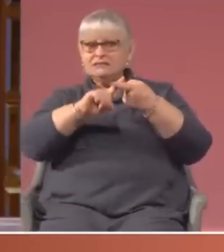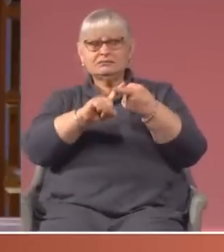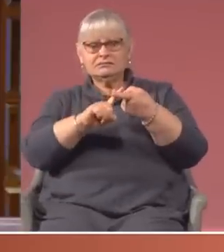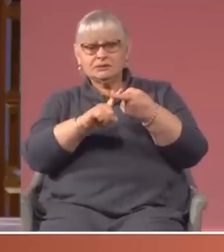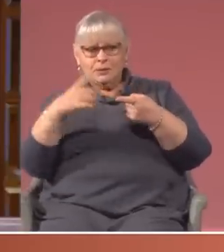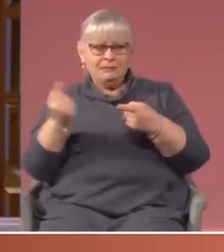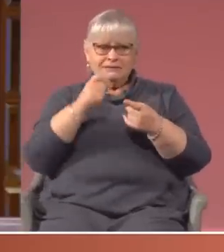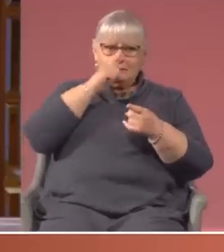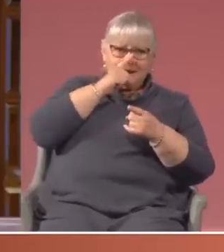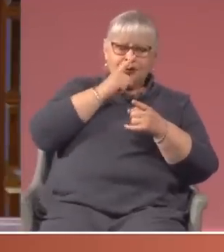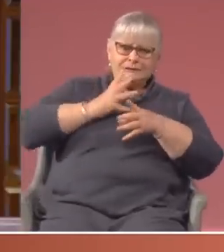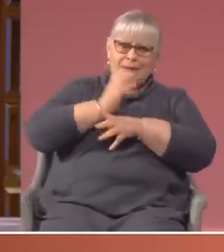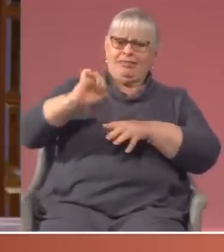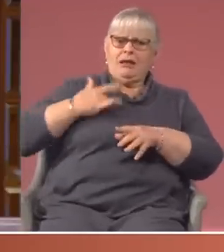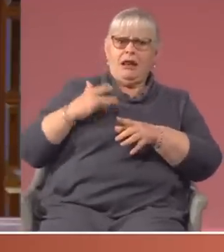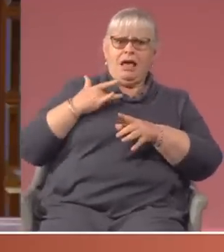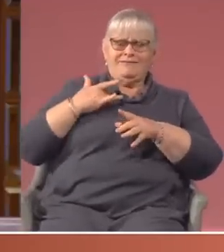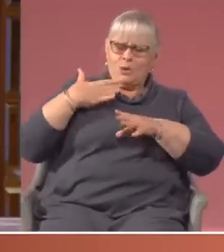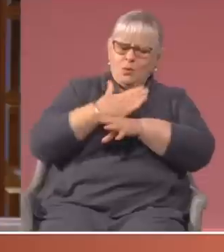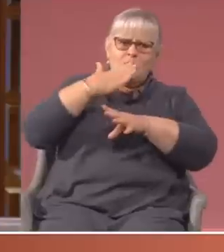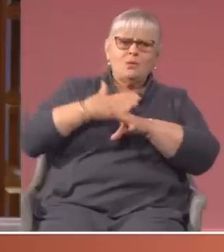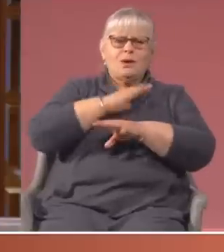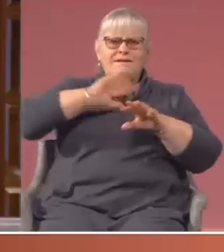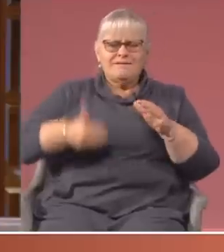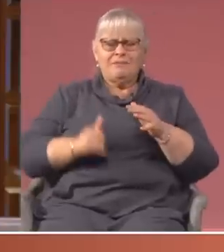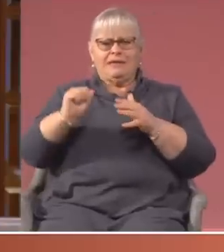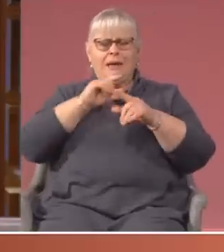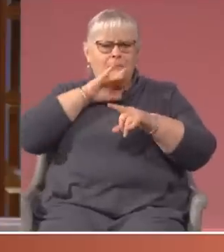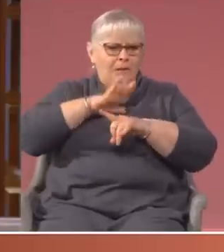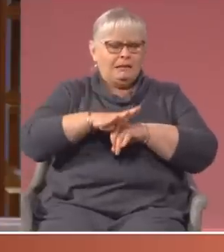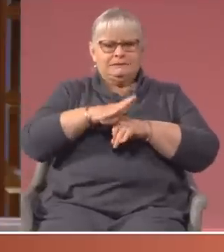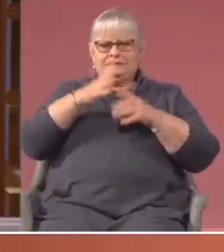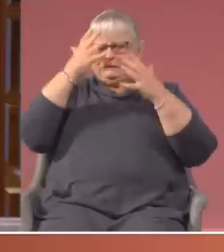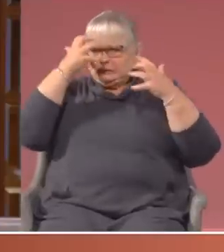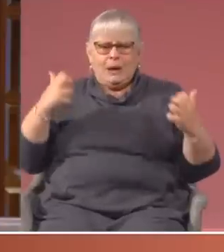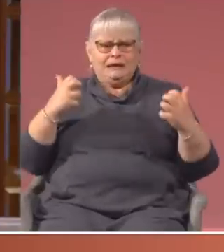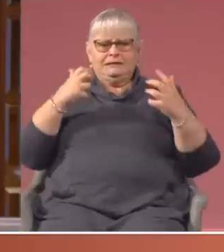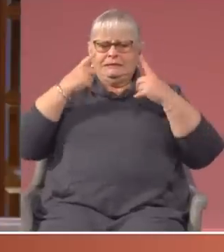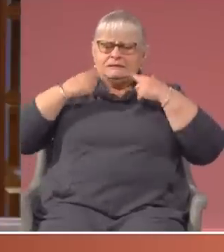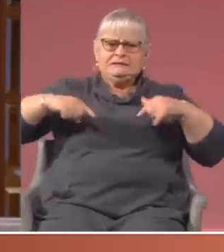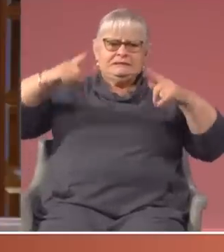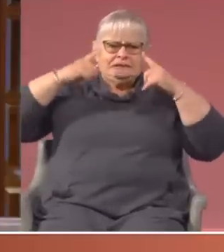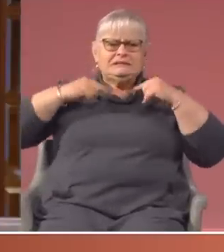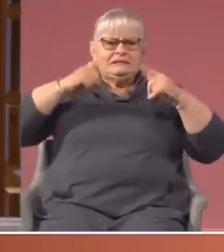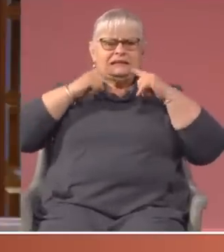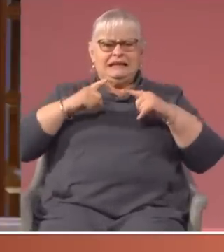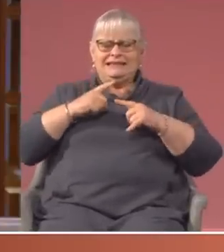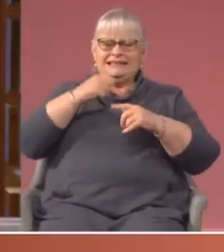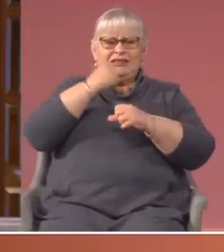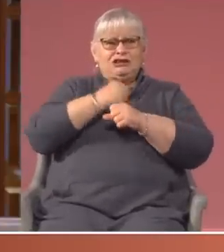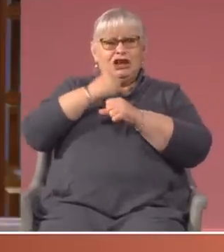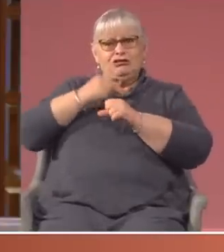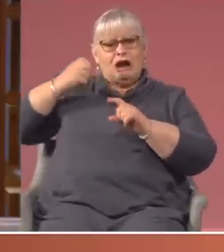people who spend their life on the land, whose blood, sweat, and tears, and generations of knowledge